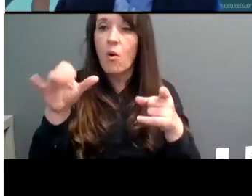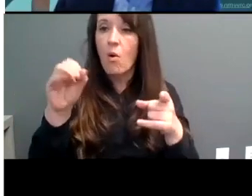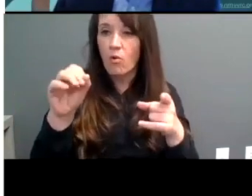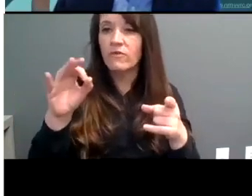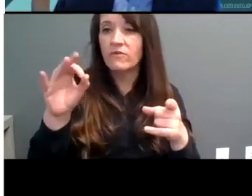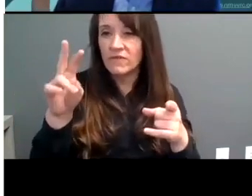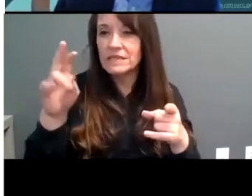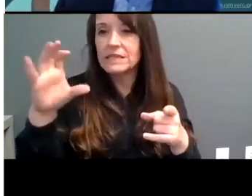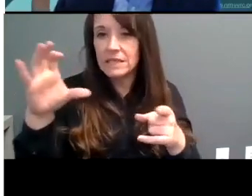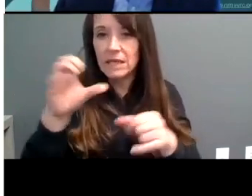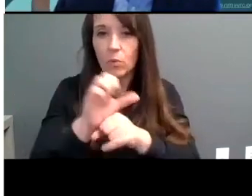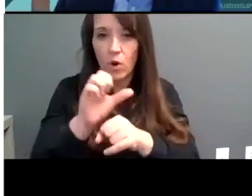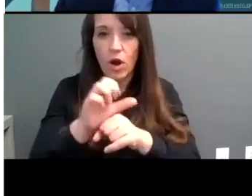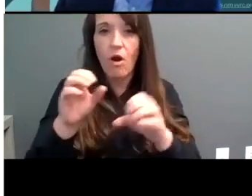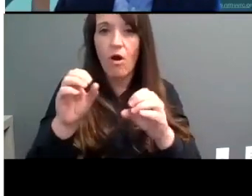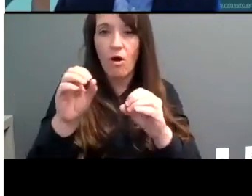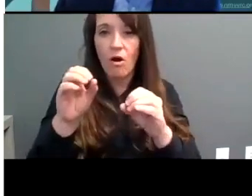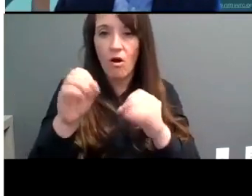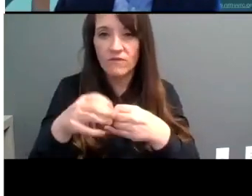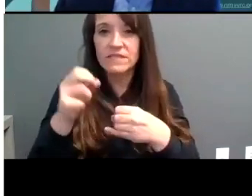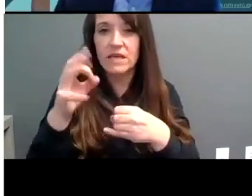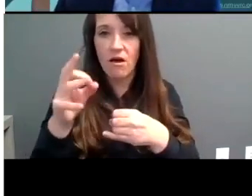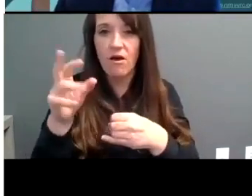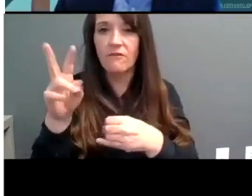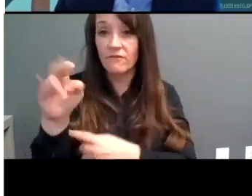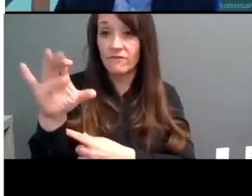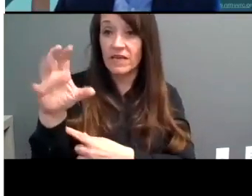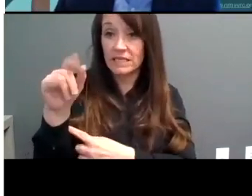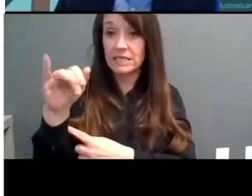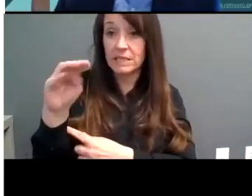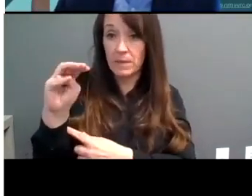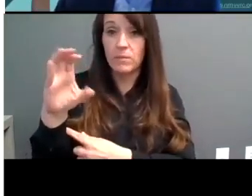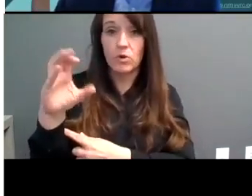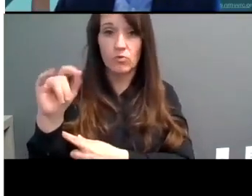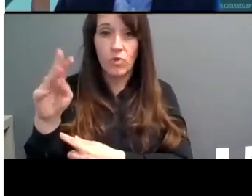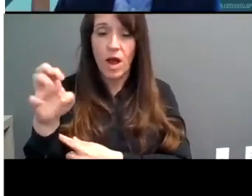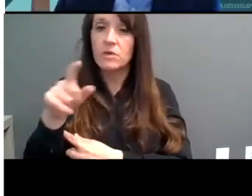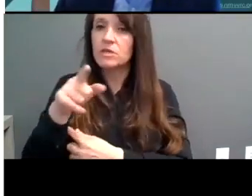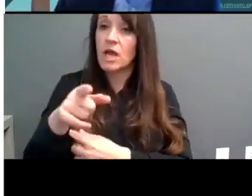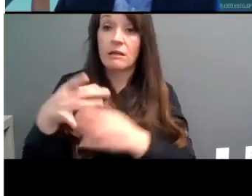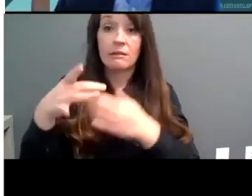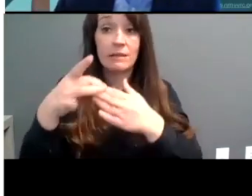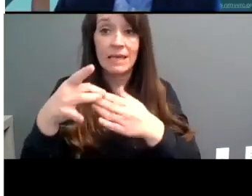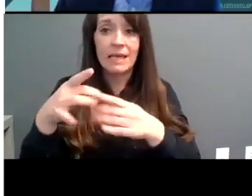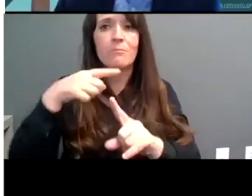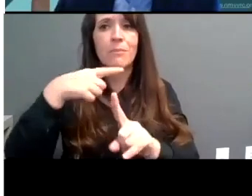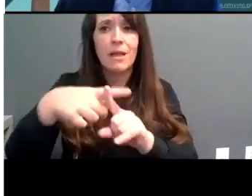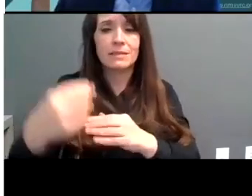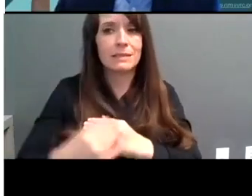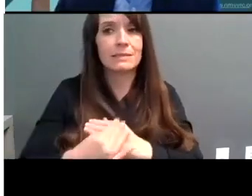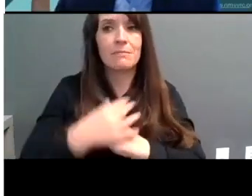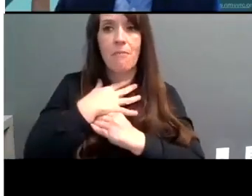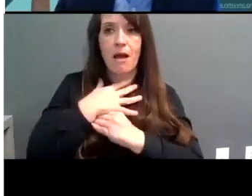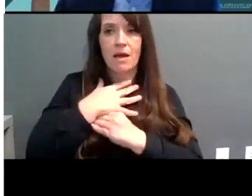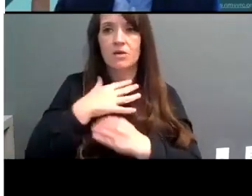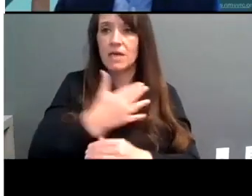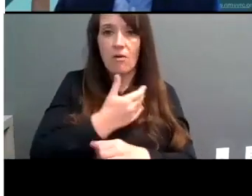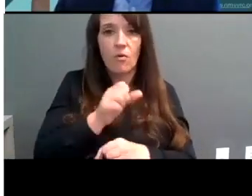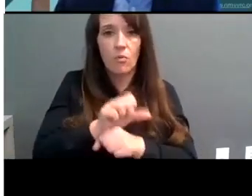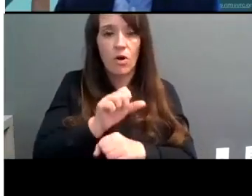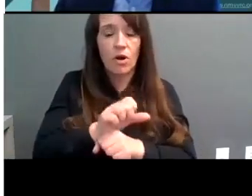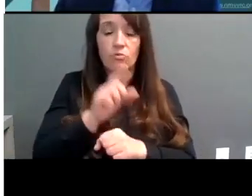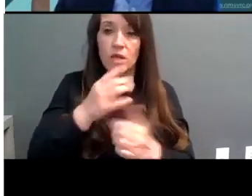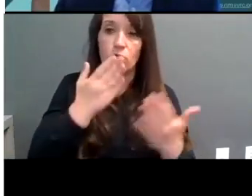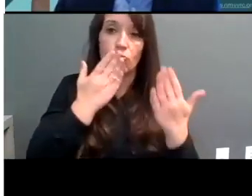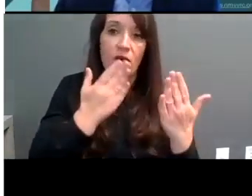crimes. She not only guides our team, but she inspires our daily work. We are so grateful for her leadership. I'd like